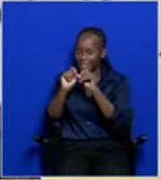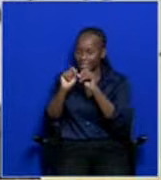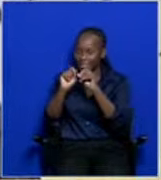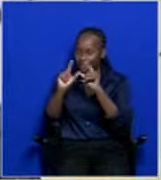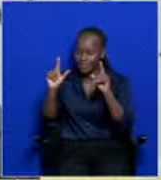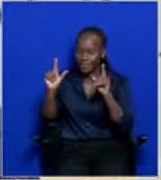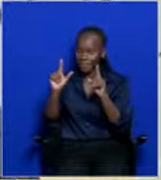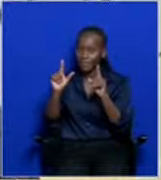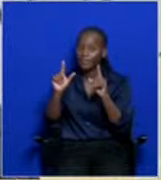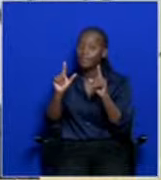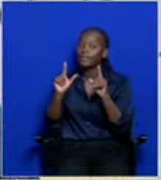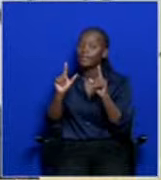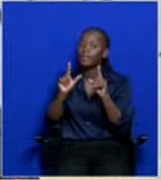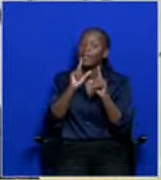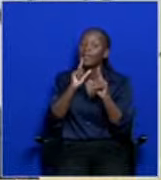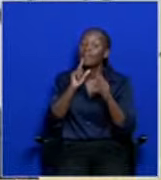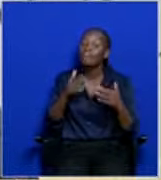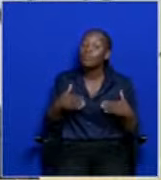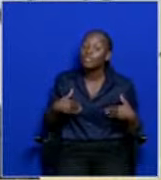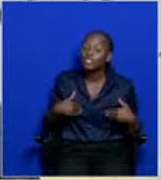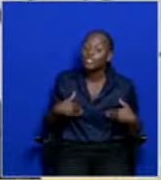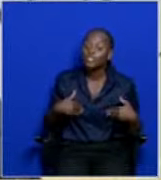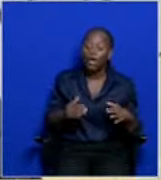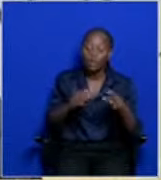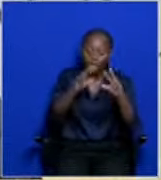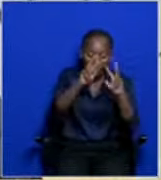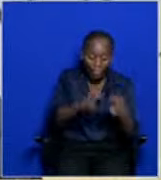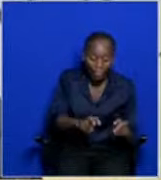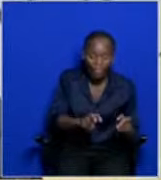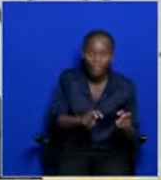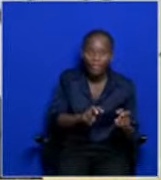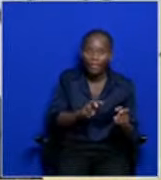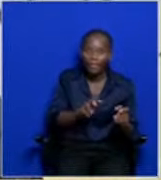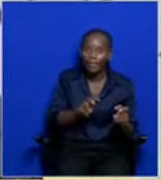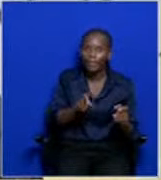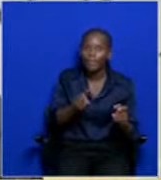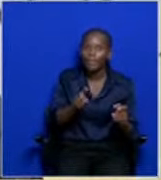even before the case was opened. The